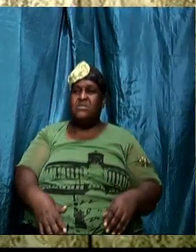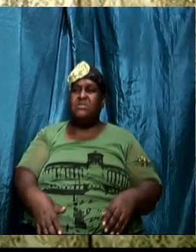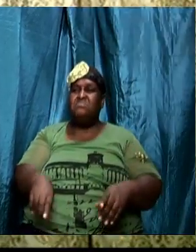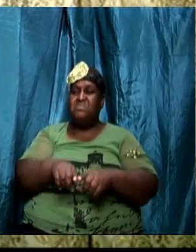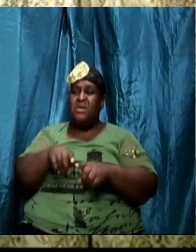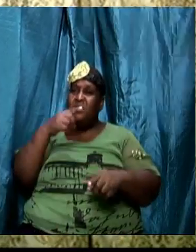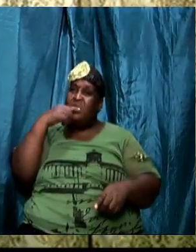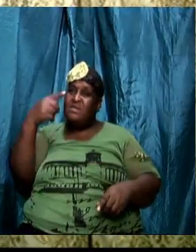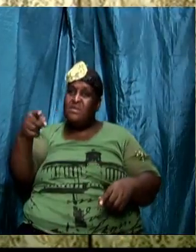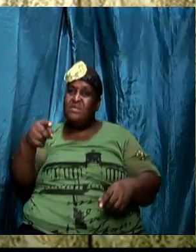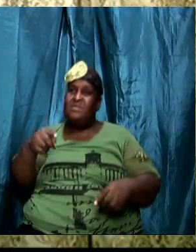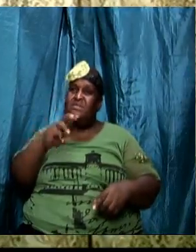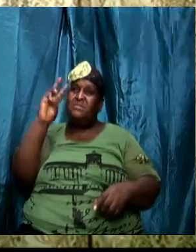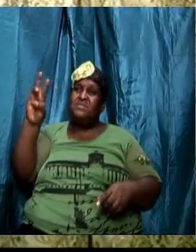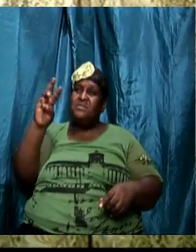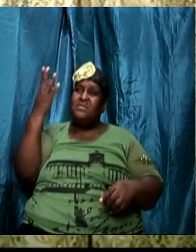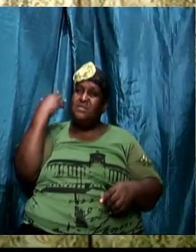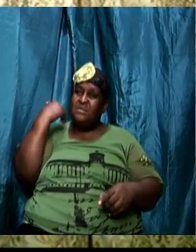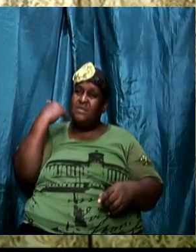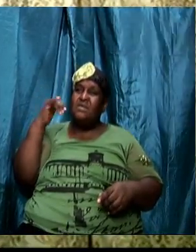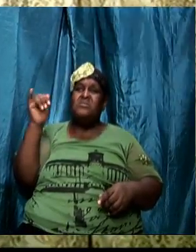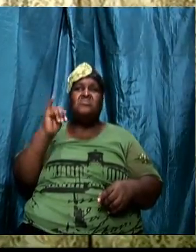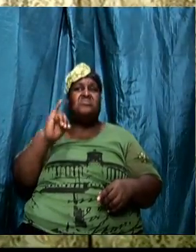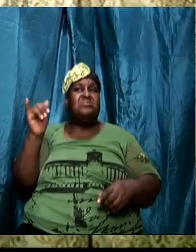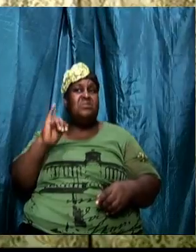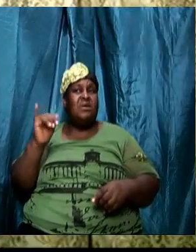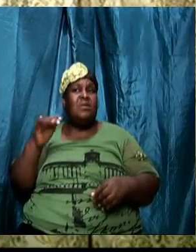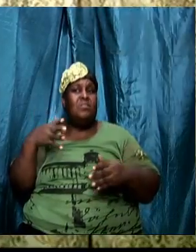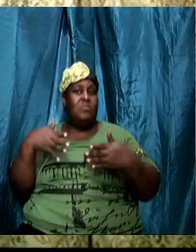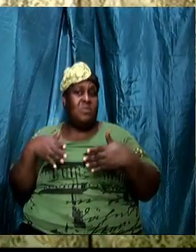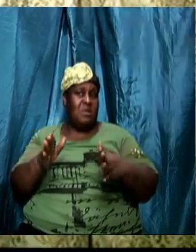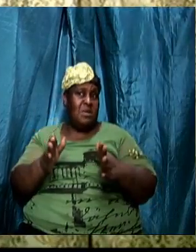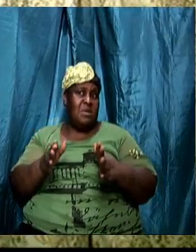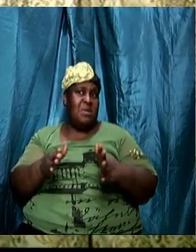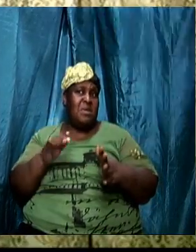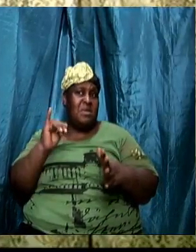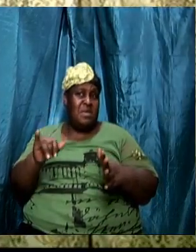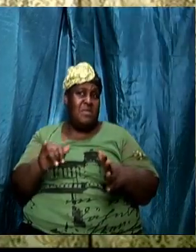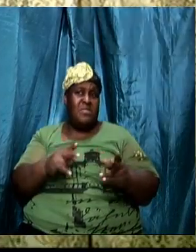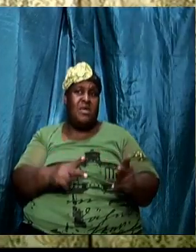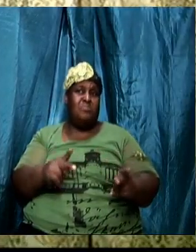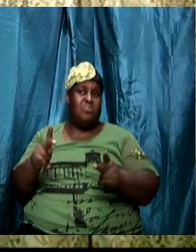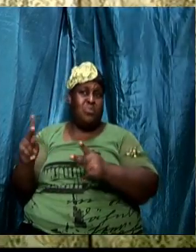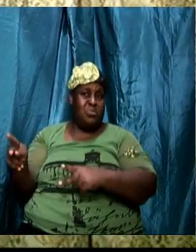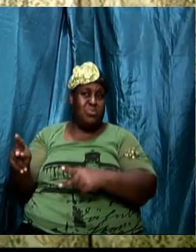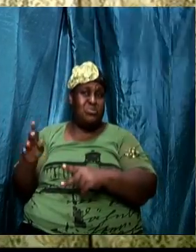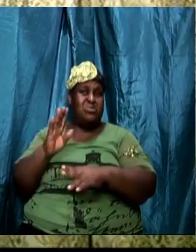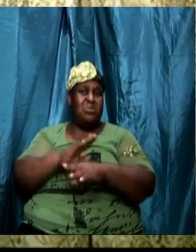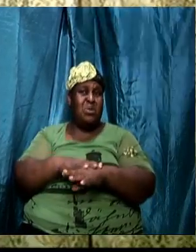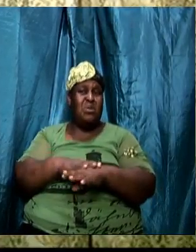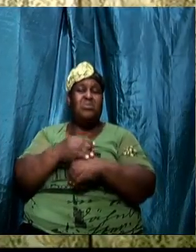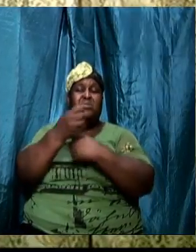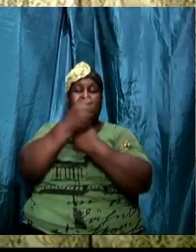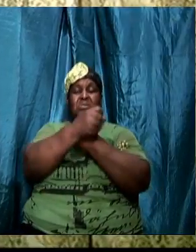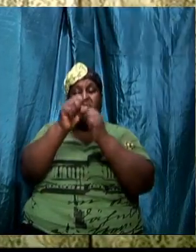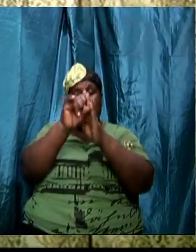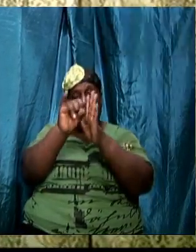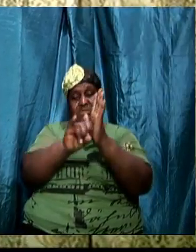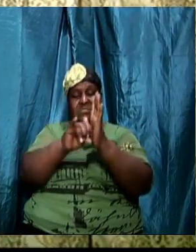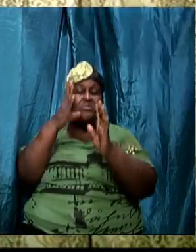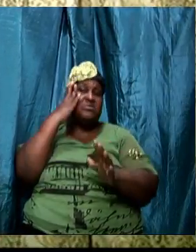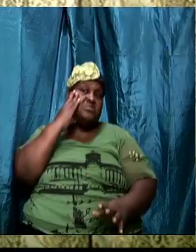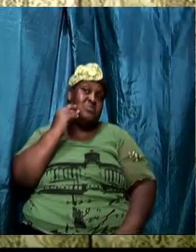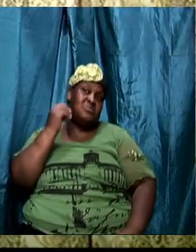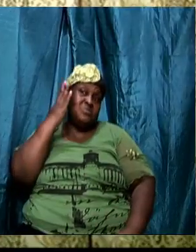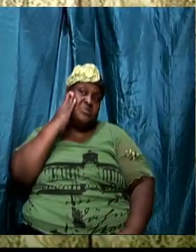week, the same emphasis that is placed on the salvation